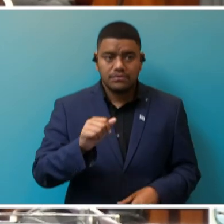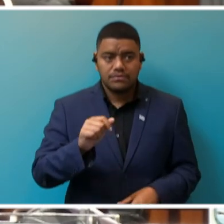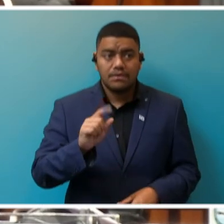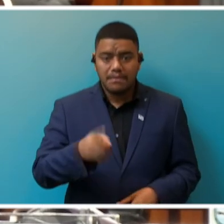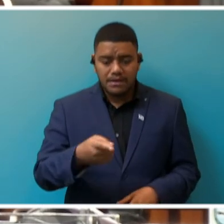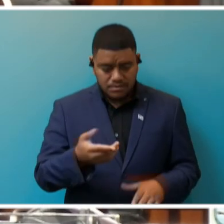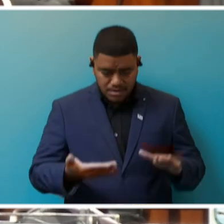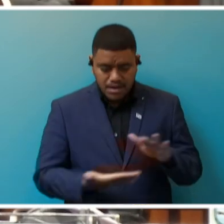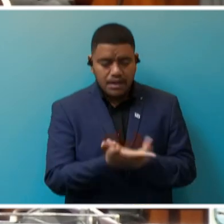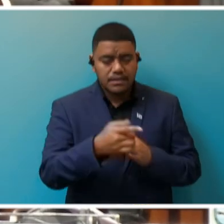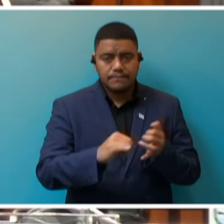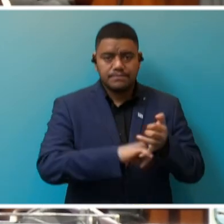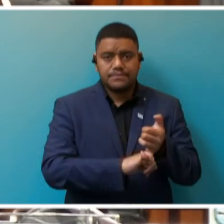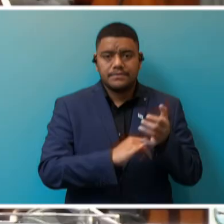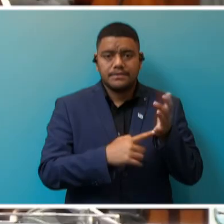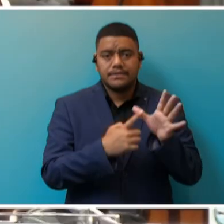land.